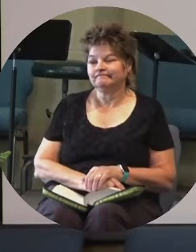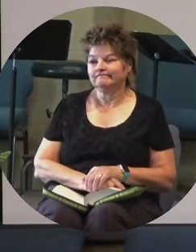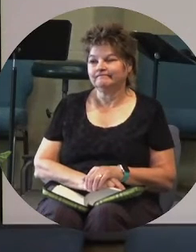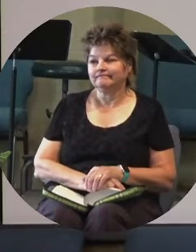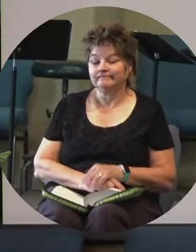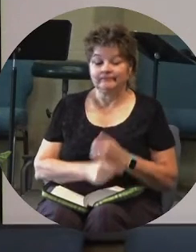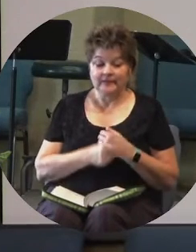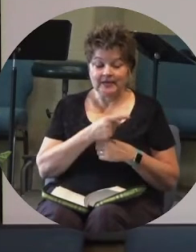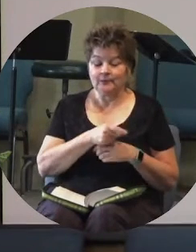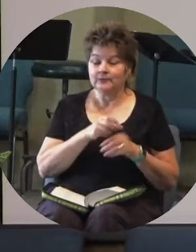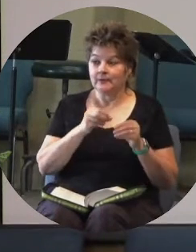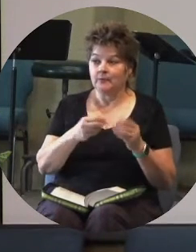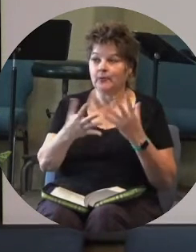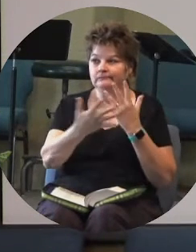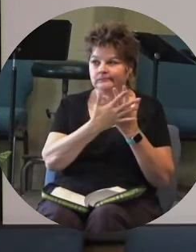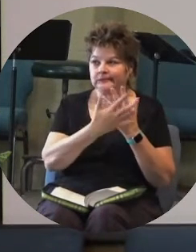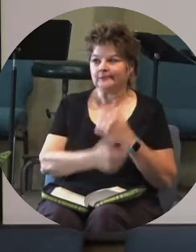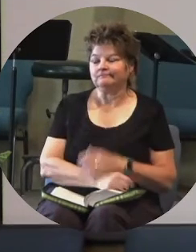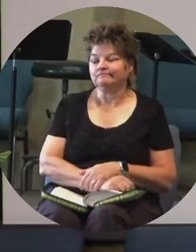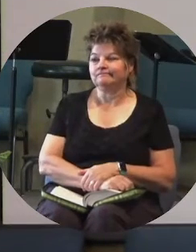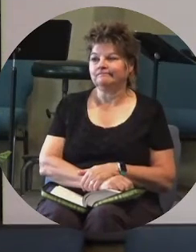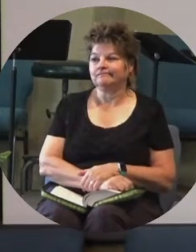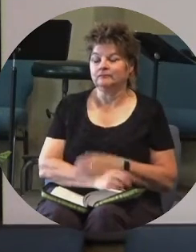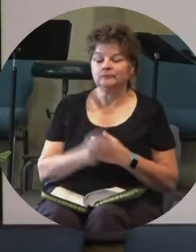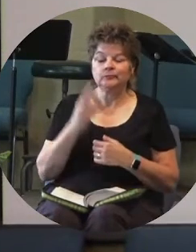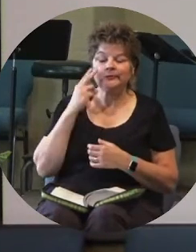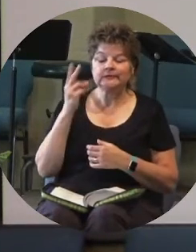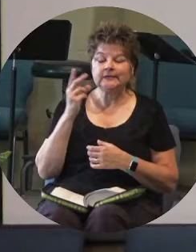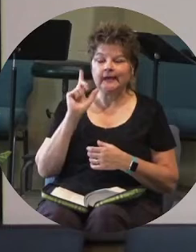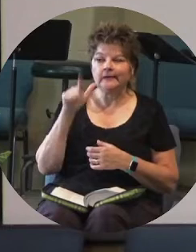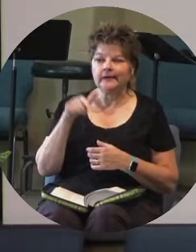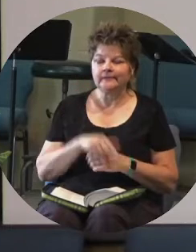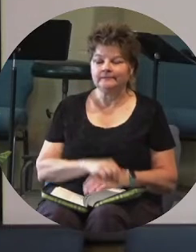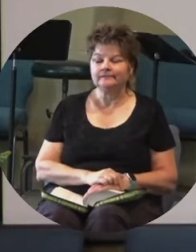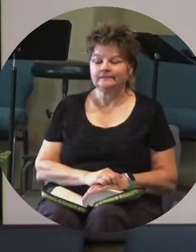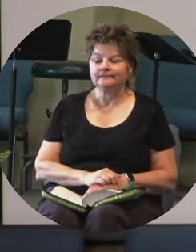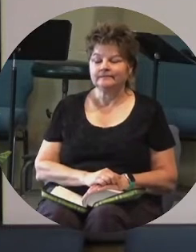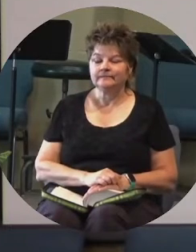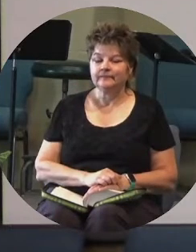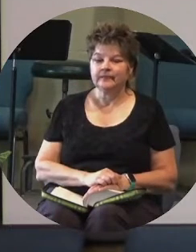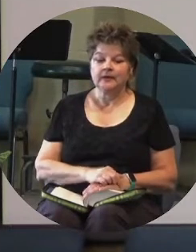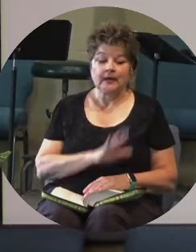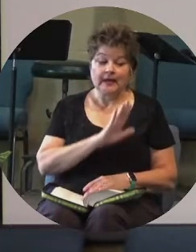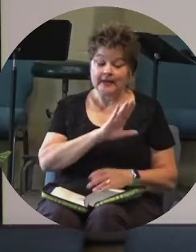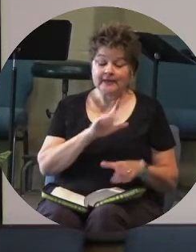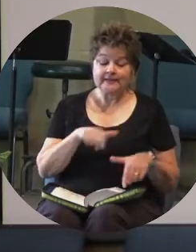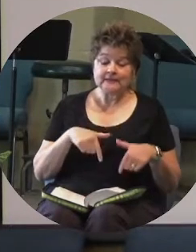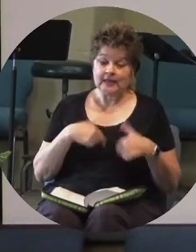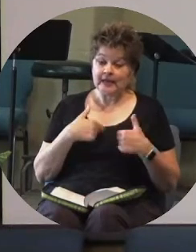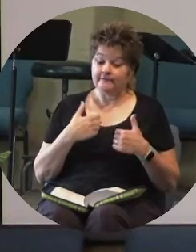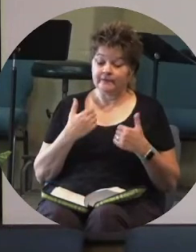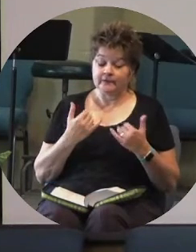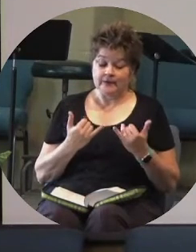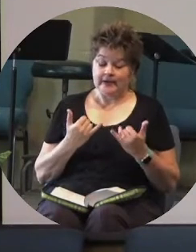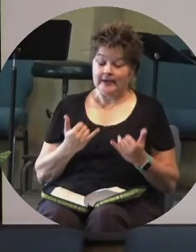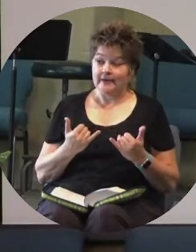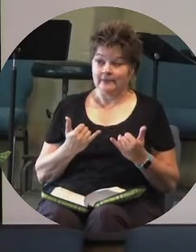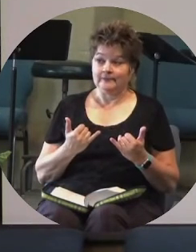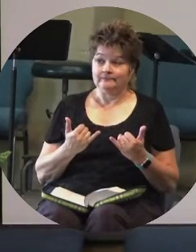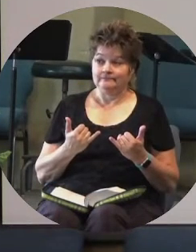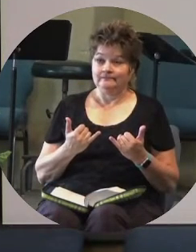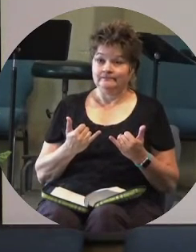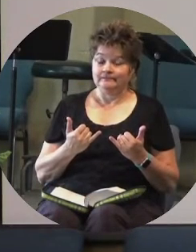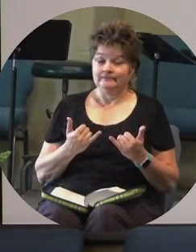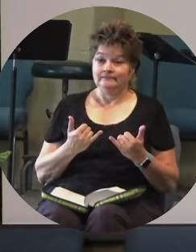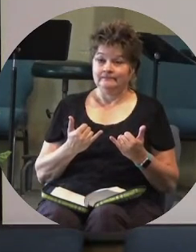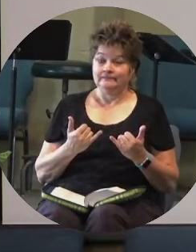He was going to be put in jail. We'll see that in a couple weeks. That his life, for this moment in time, was going